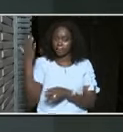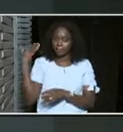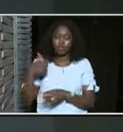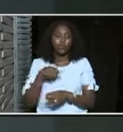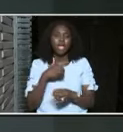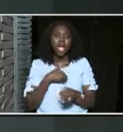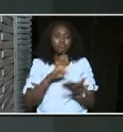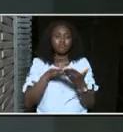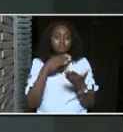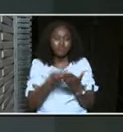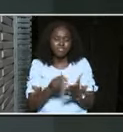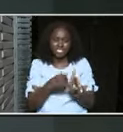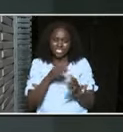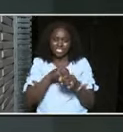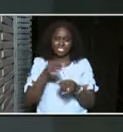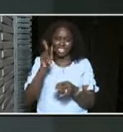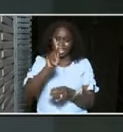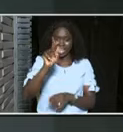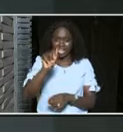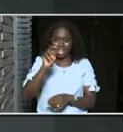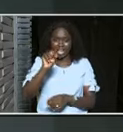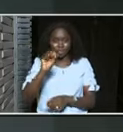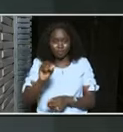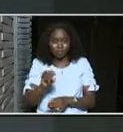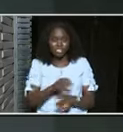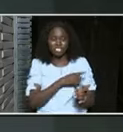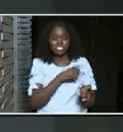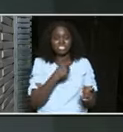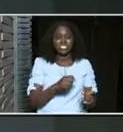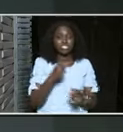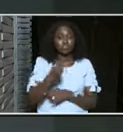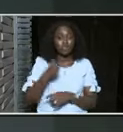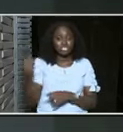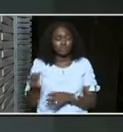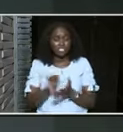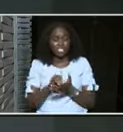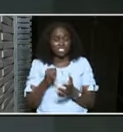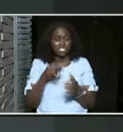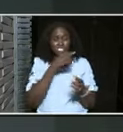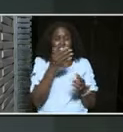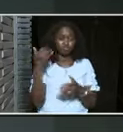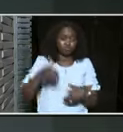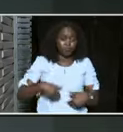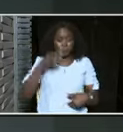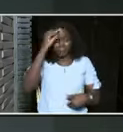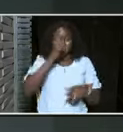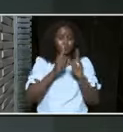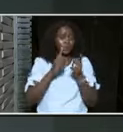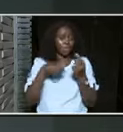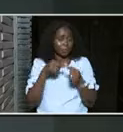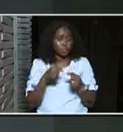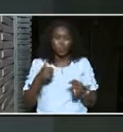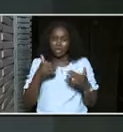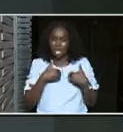Kano. The scholarship the gentleman was talking about, we have in